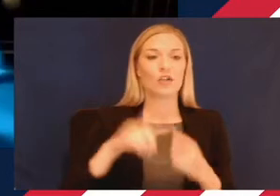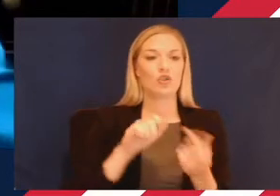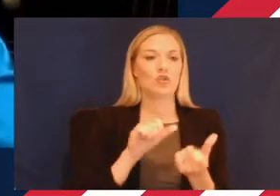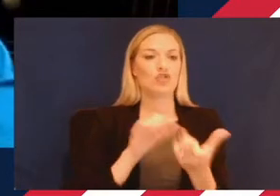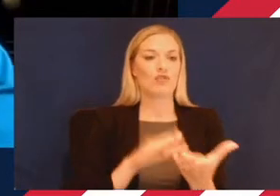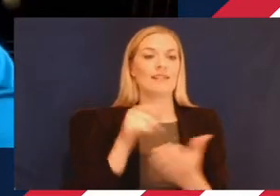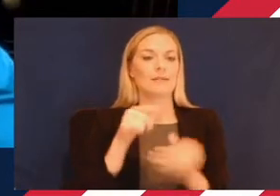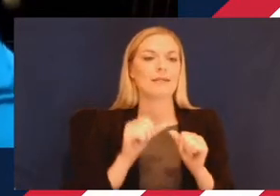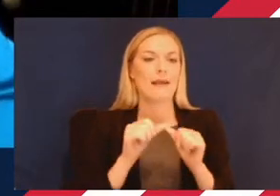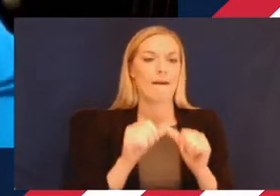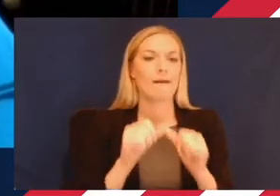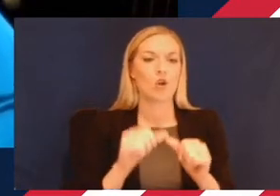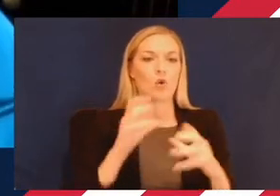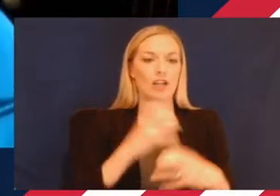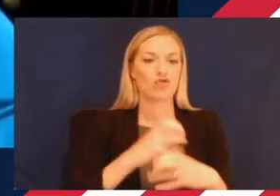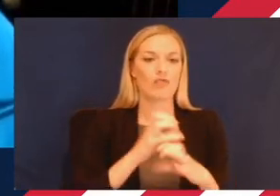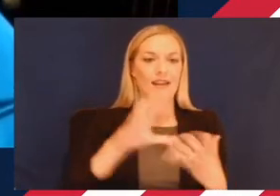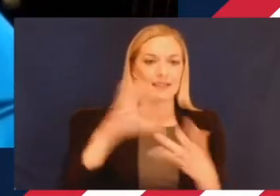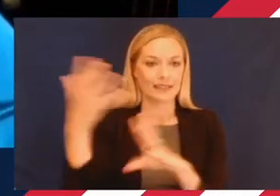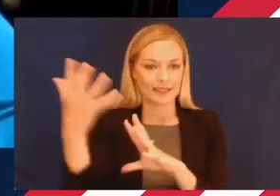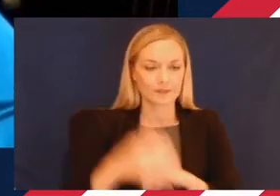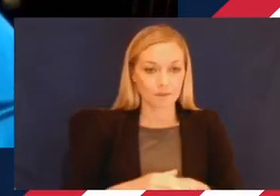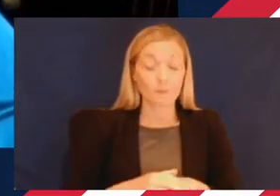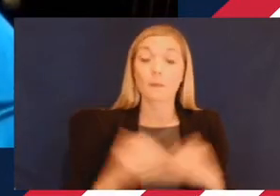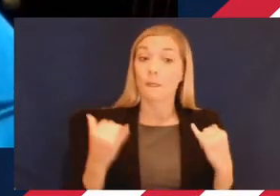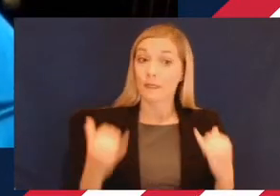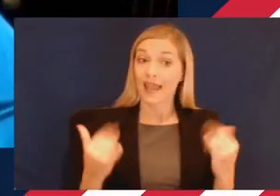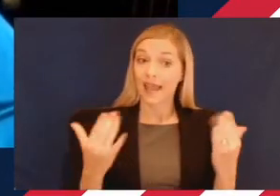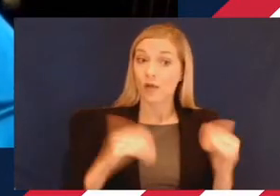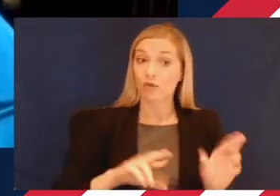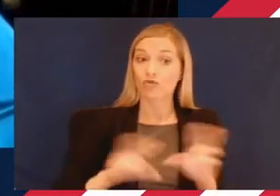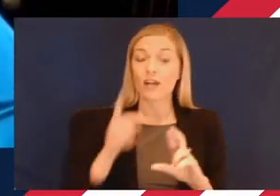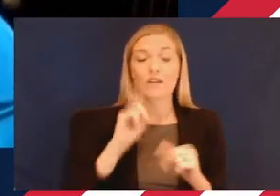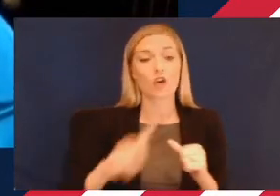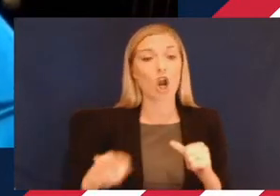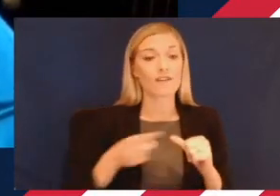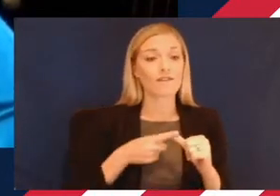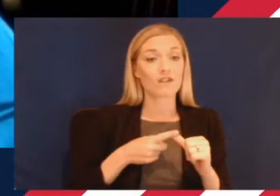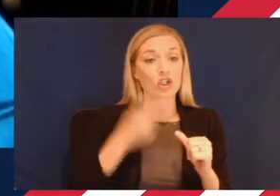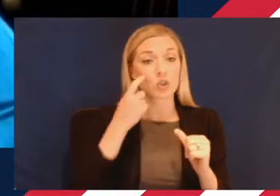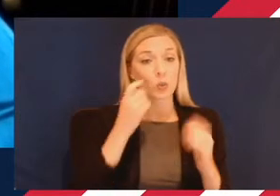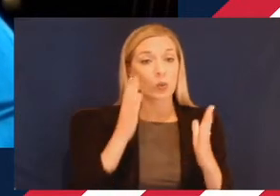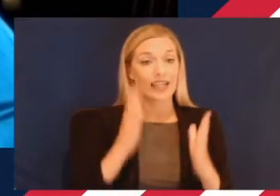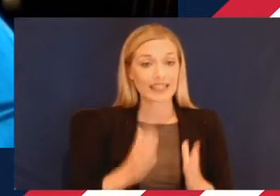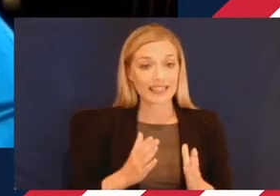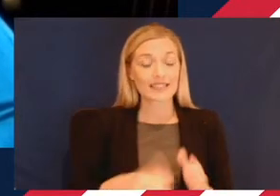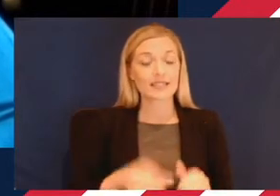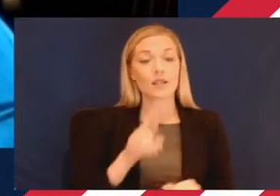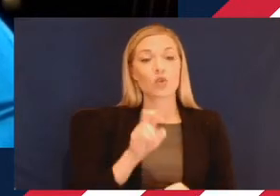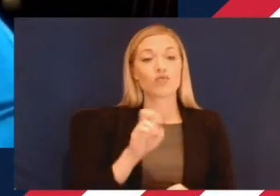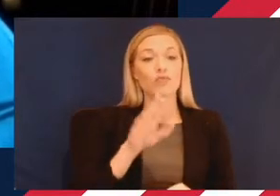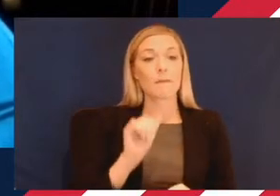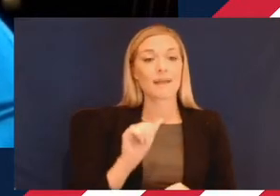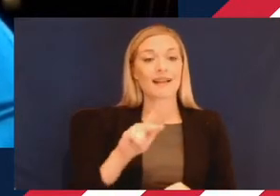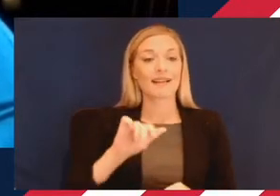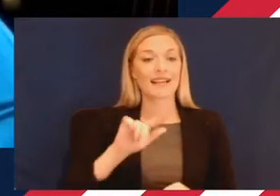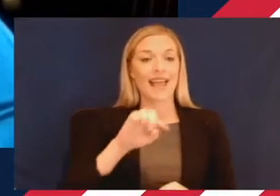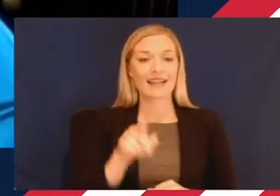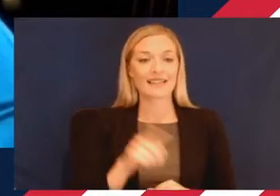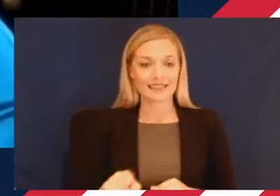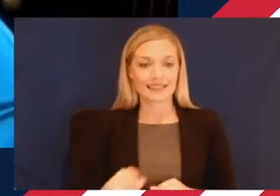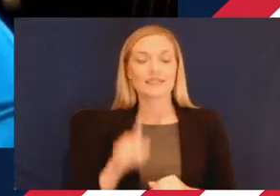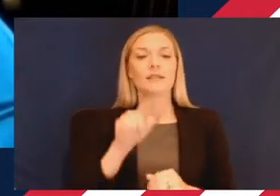our witness, Rebecca Katz, Professor and Director of the Center for Global Health Science